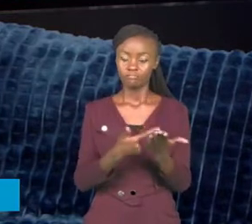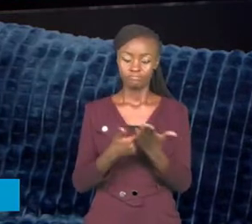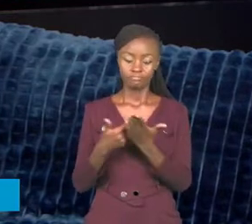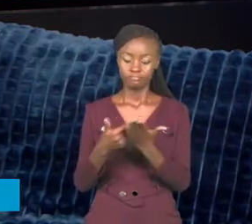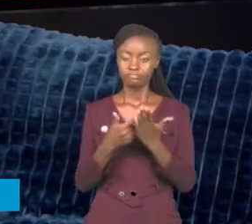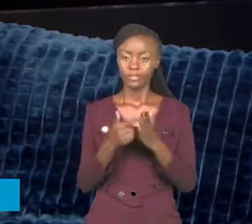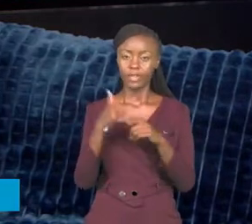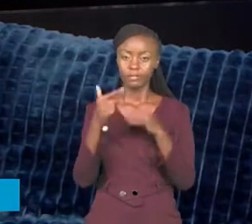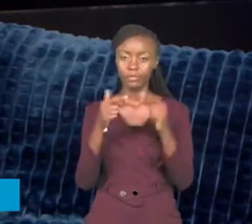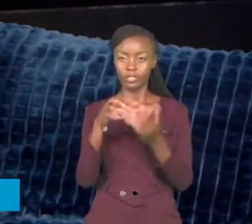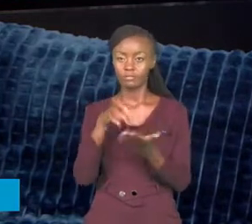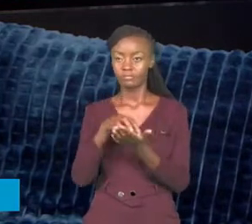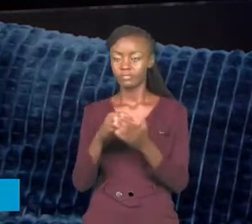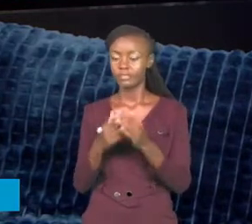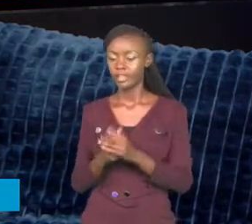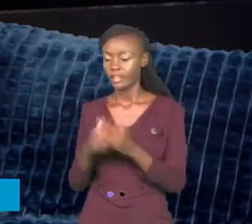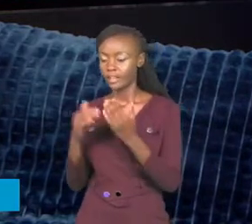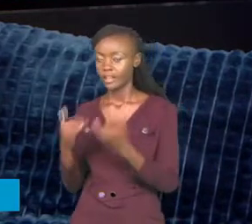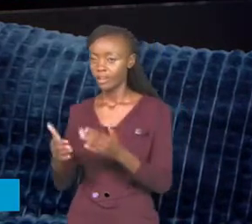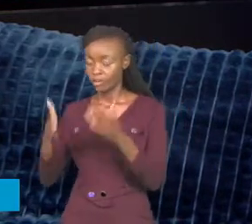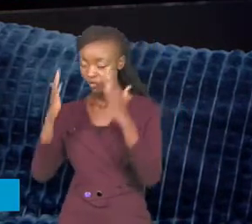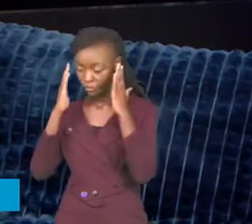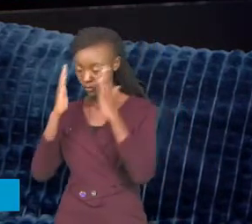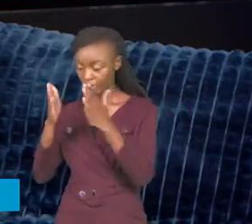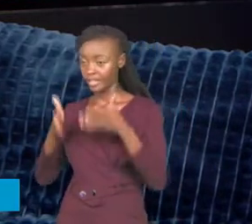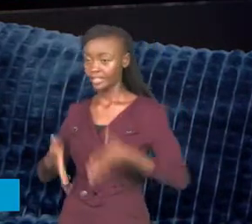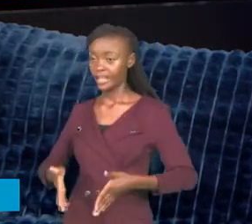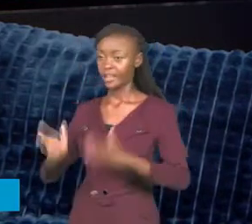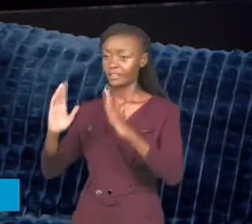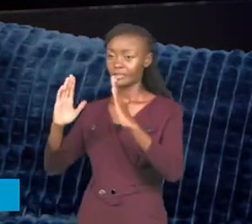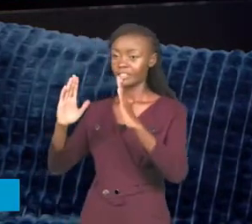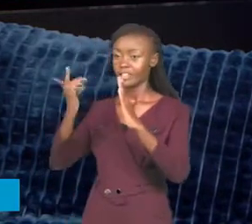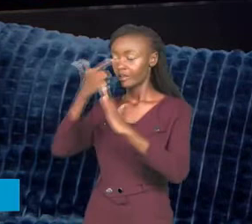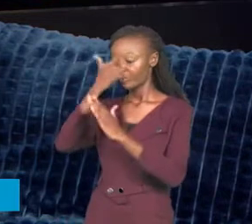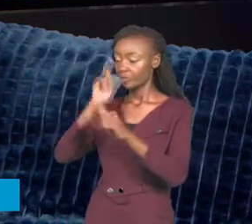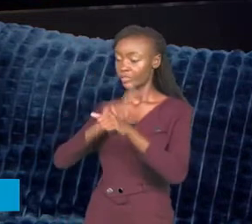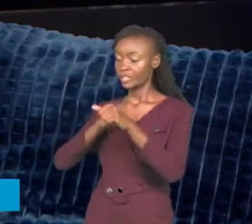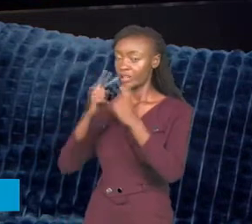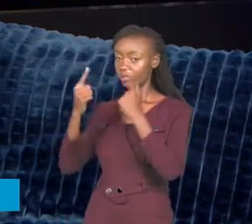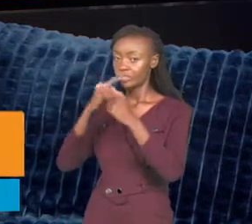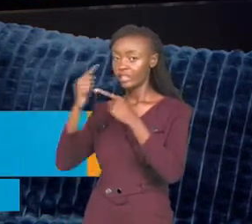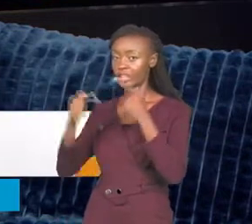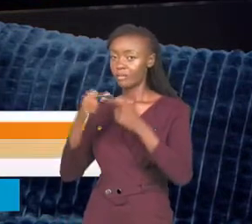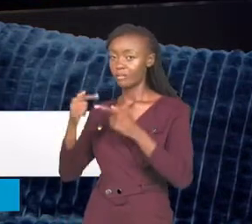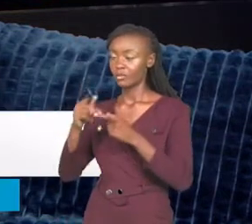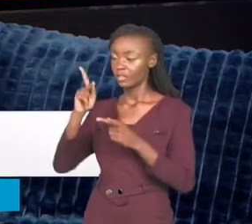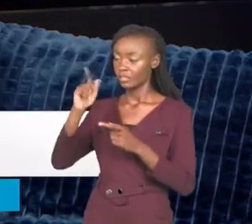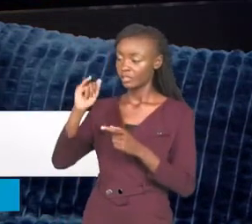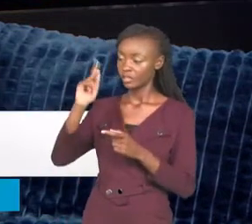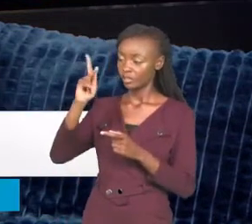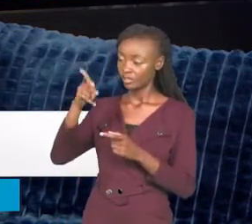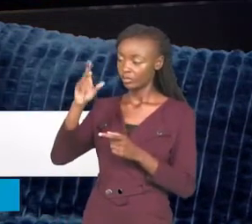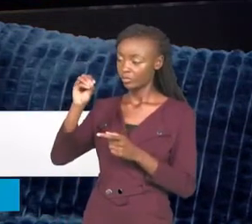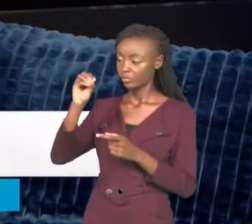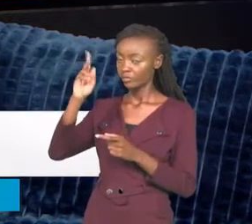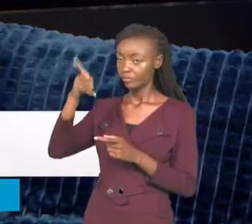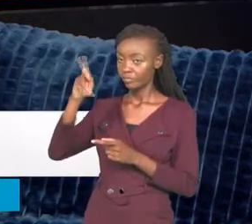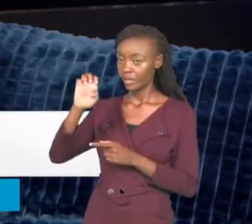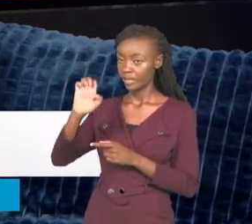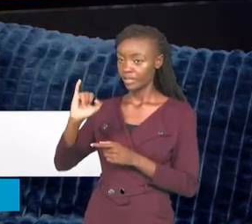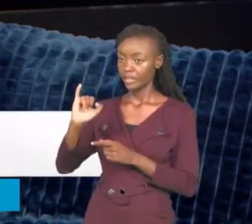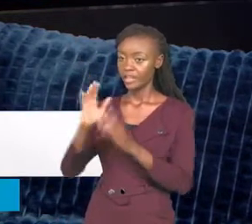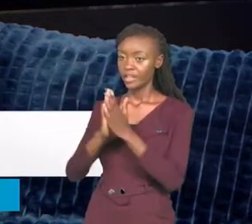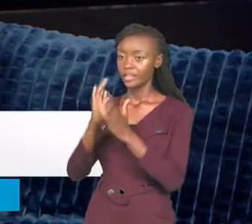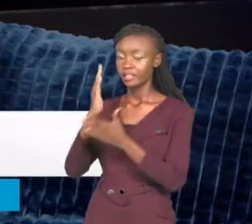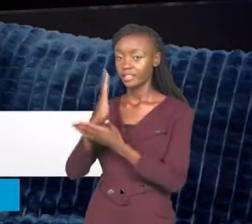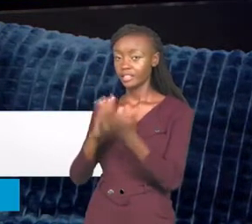Musumba in studio. So let's now focus on the highways, because now, when you mentioned the other day, Kikopei, we had a problem. And there's sometimes